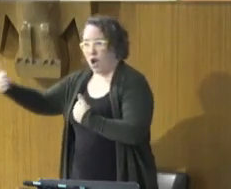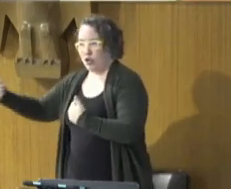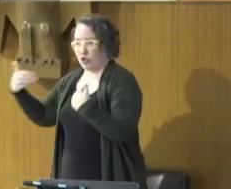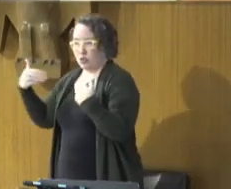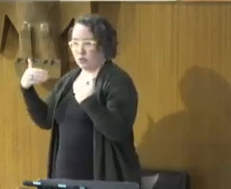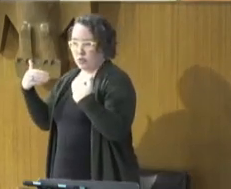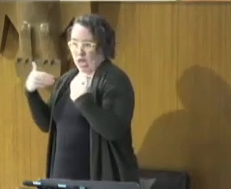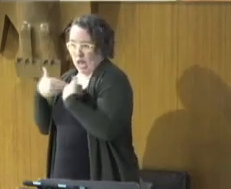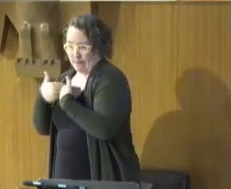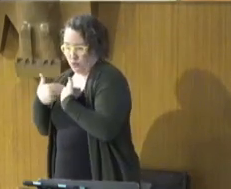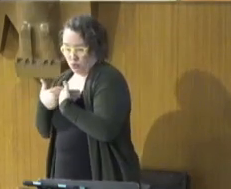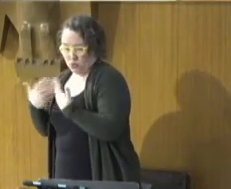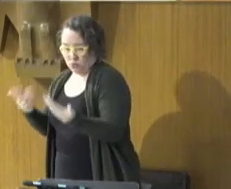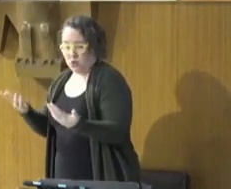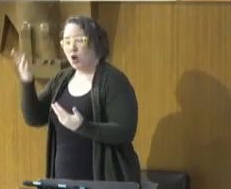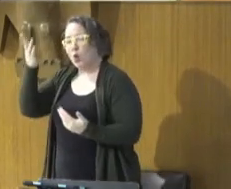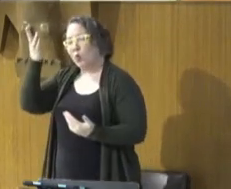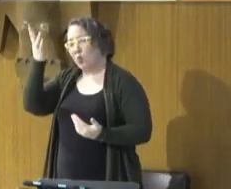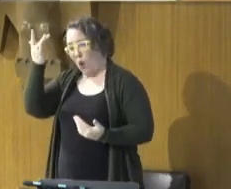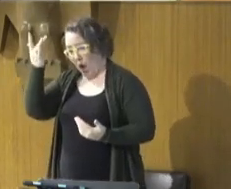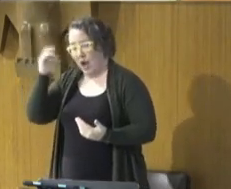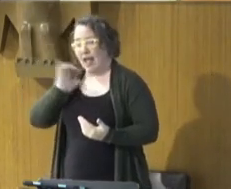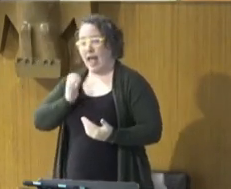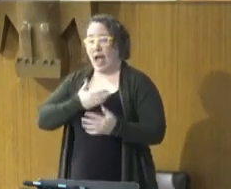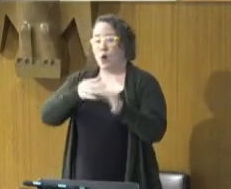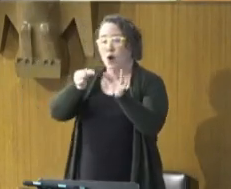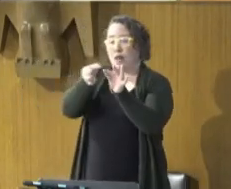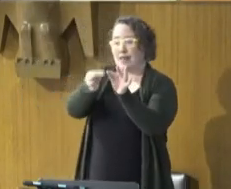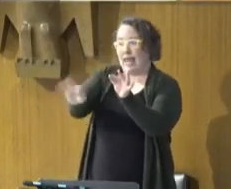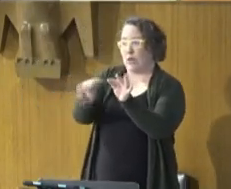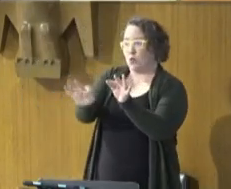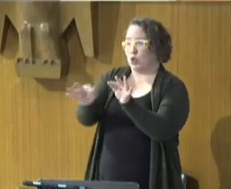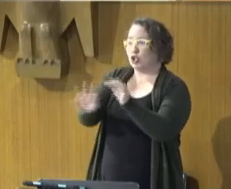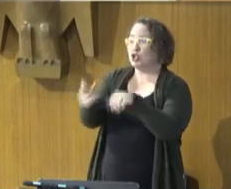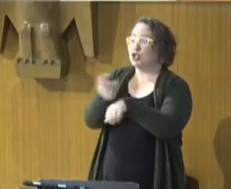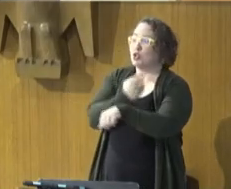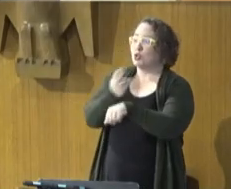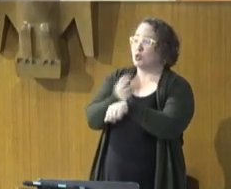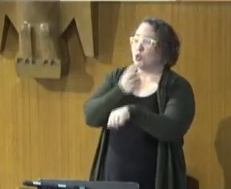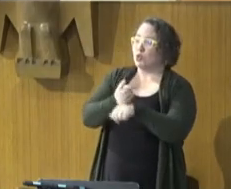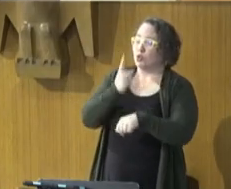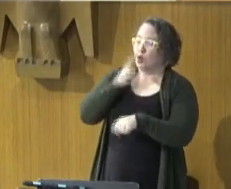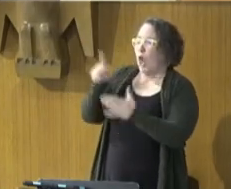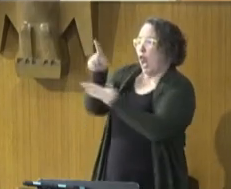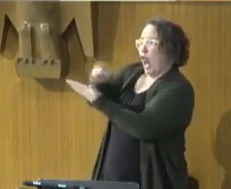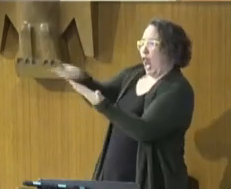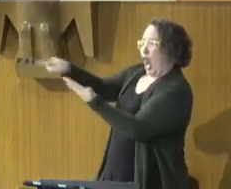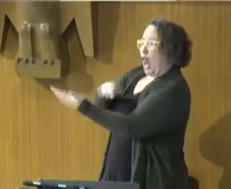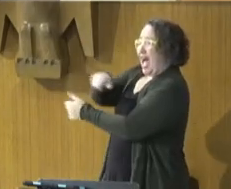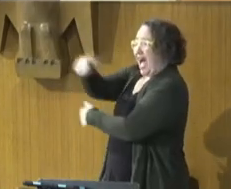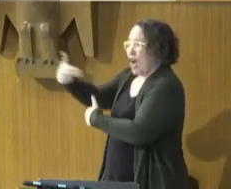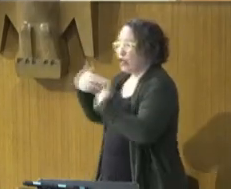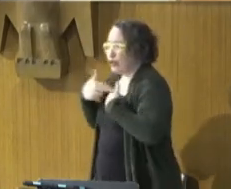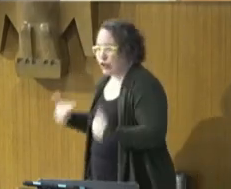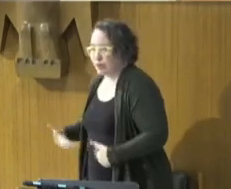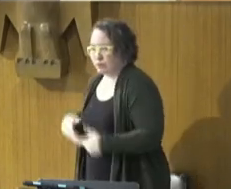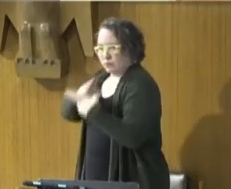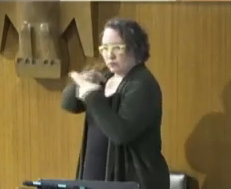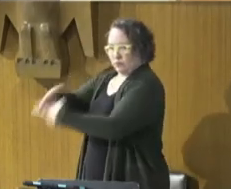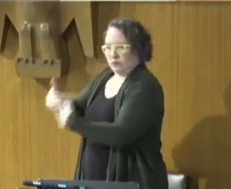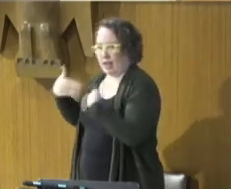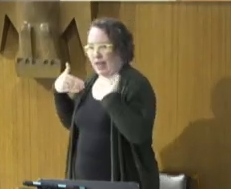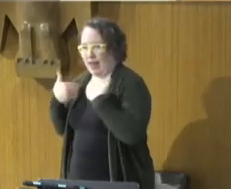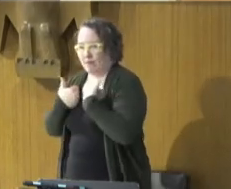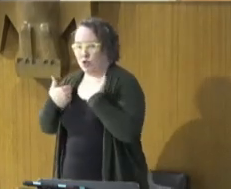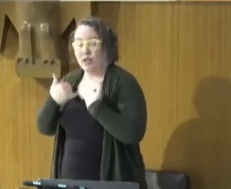Because the basis for the degrading language that is used in passages like Matthew chapter 15 is the idea that if someone is